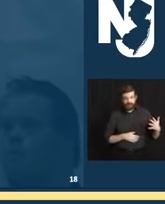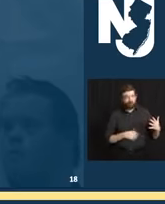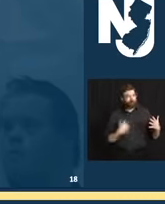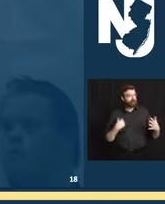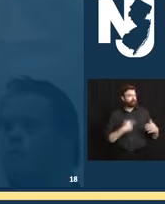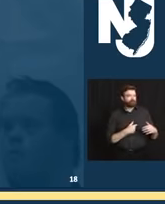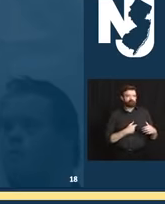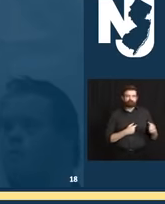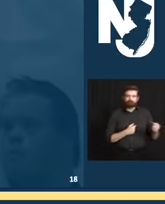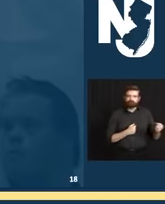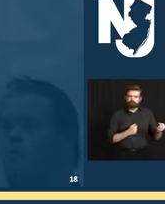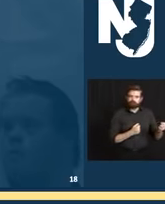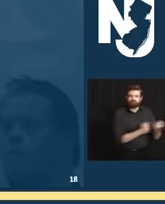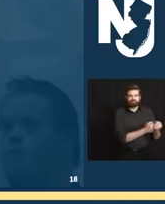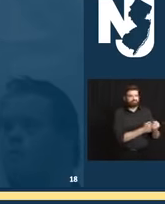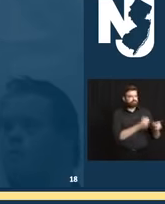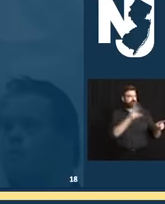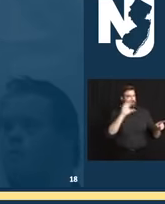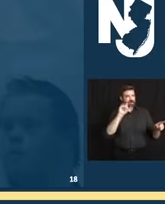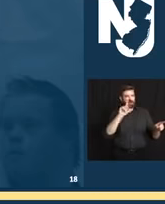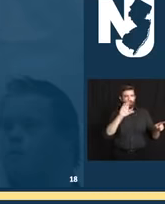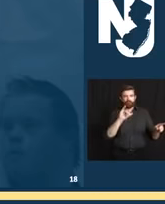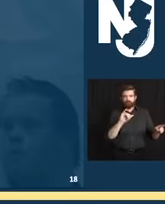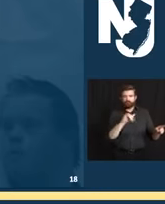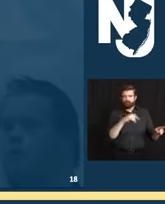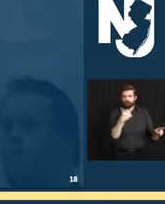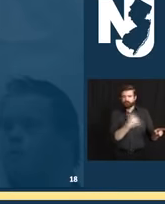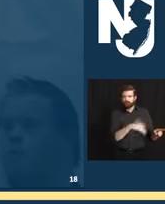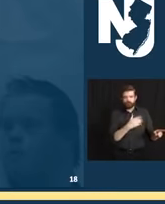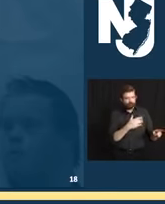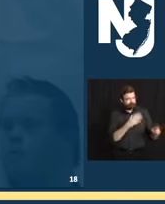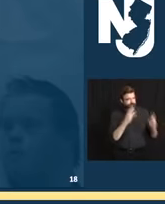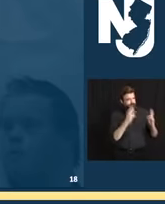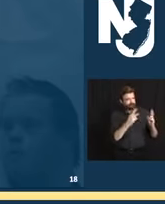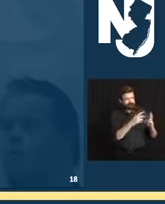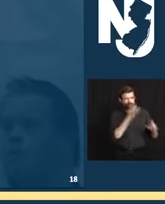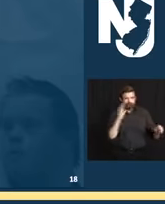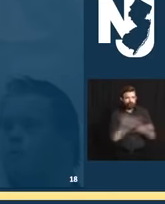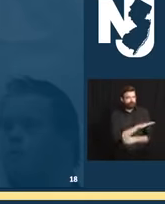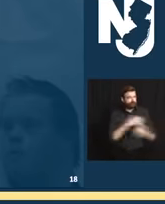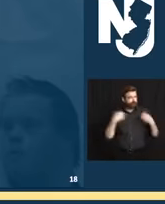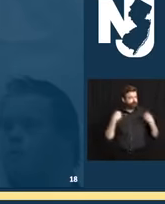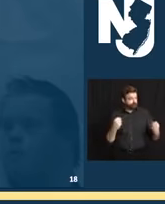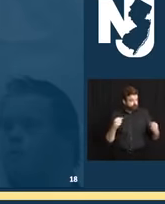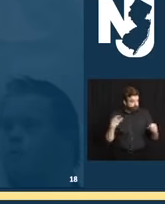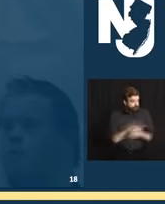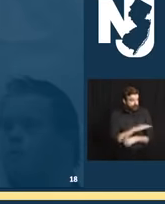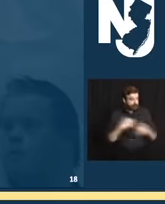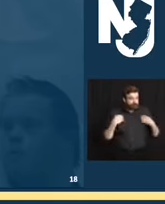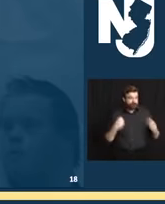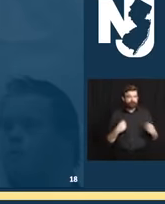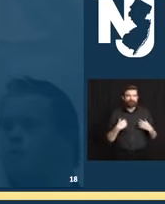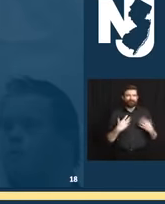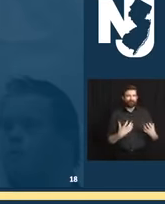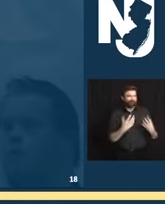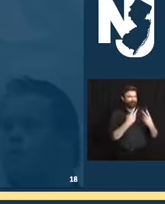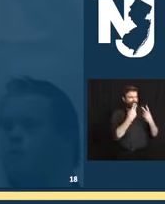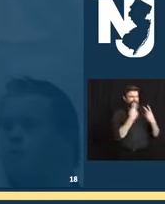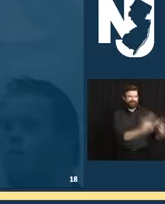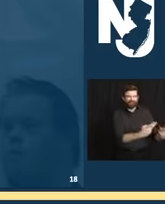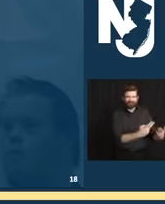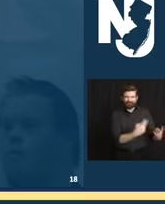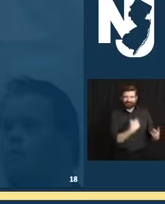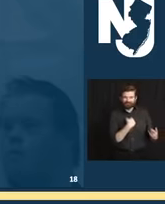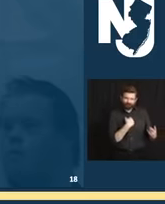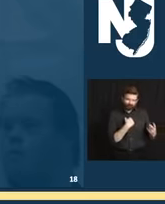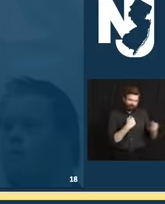full recovery, and when he's well, I've already said this to his folks, I want to personally stop by to offer my best wishes. Again, I'm not going to get into any arm